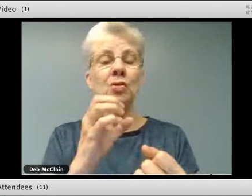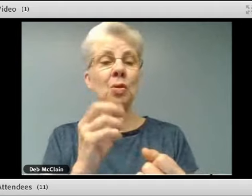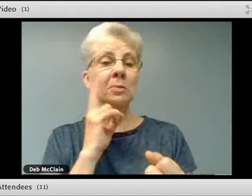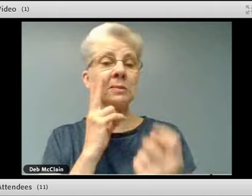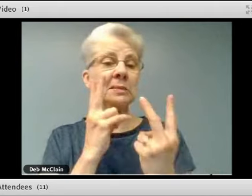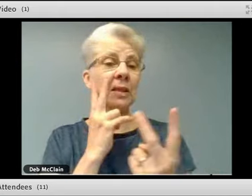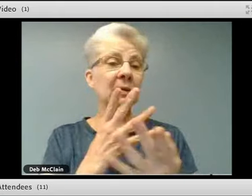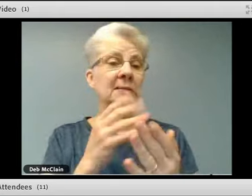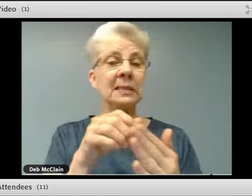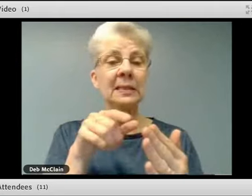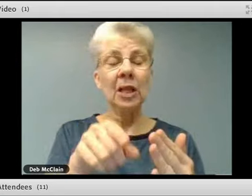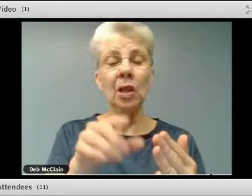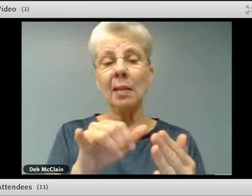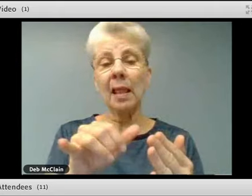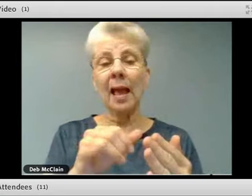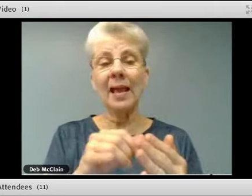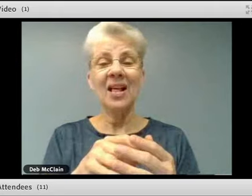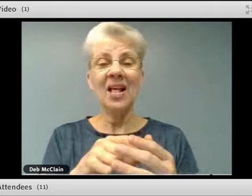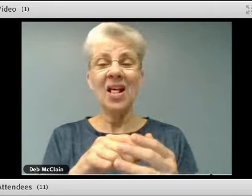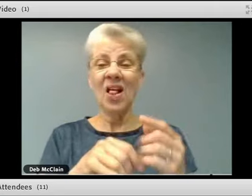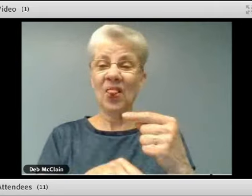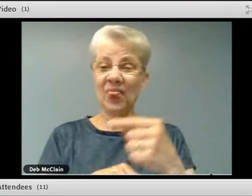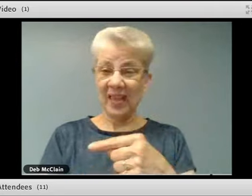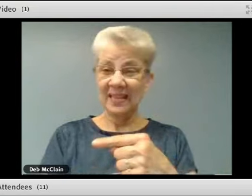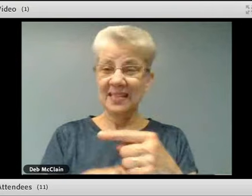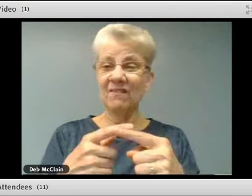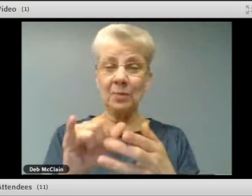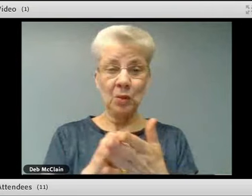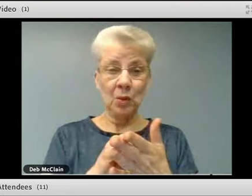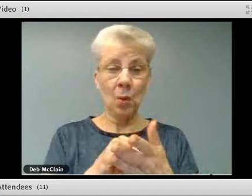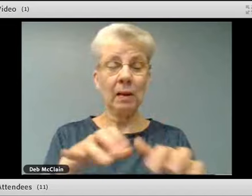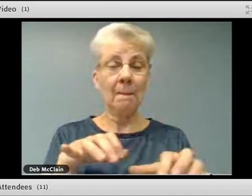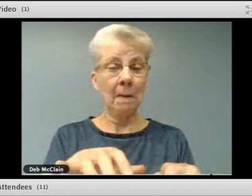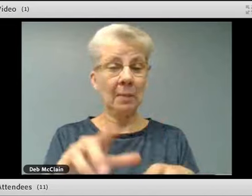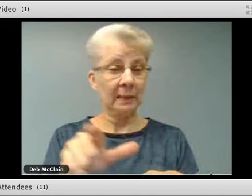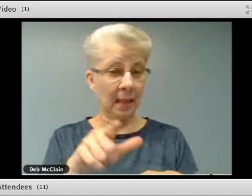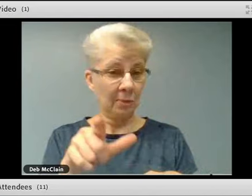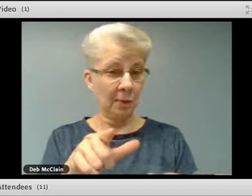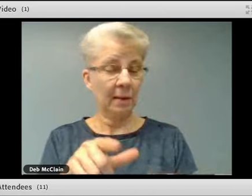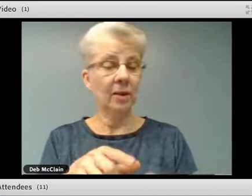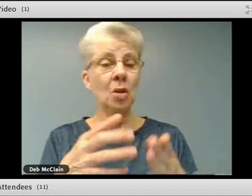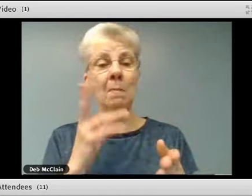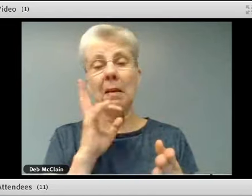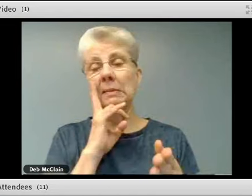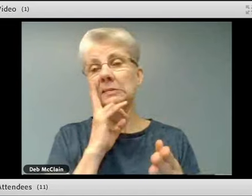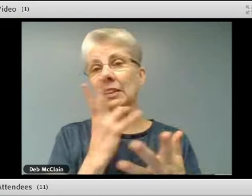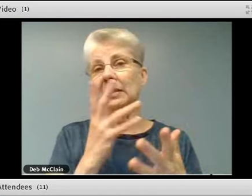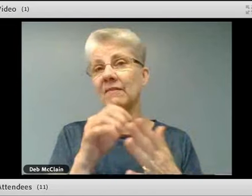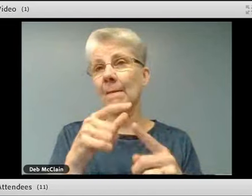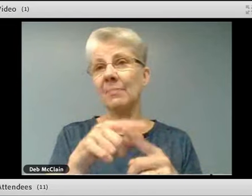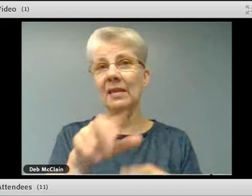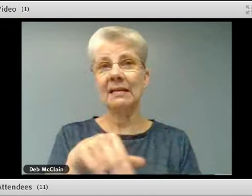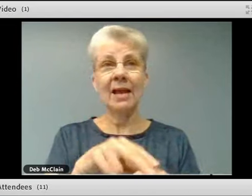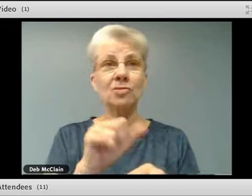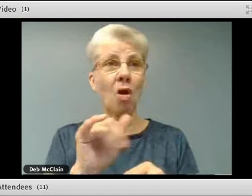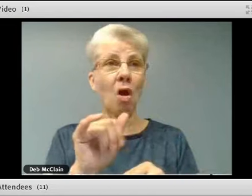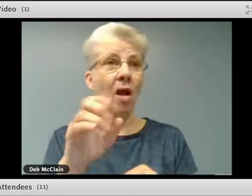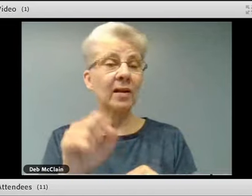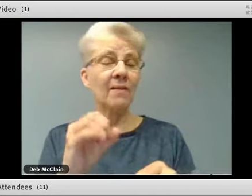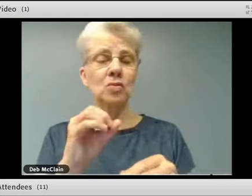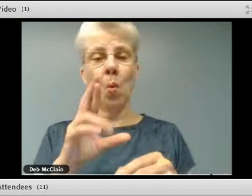things in here, like this particular item is from the New York Public Library. You might see things in here from the National Archives or